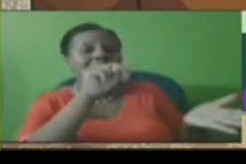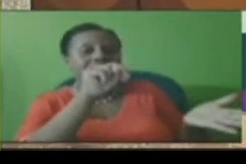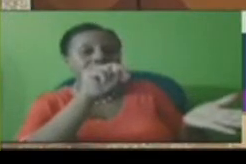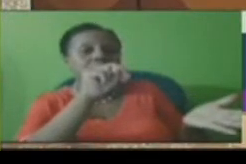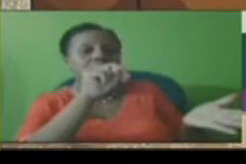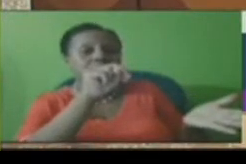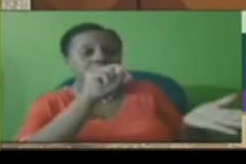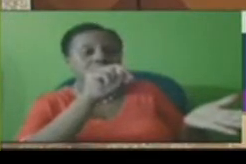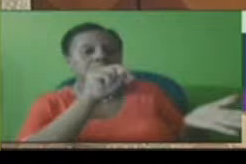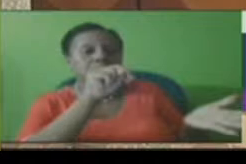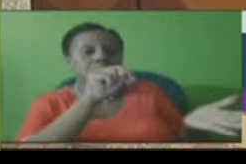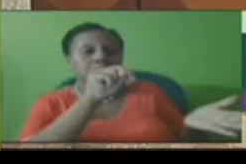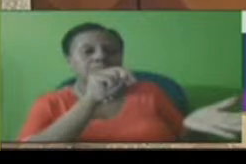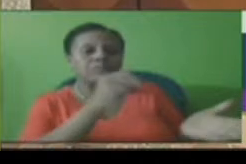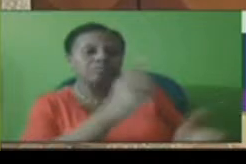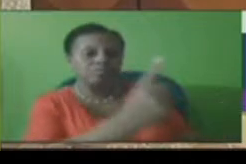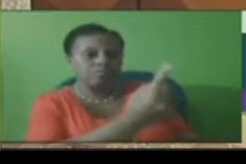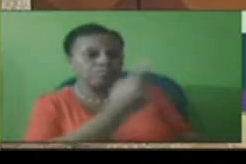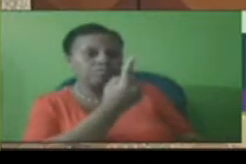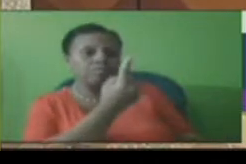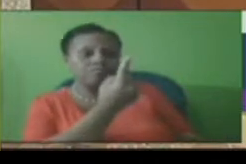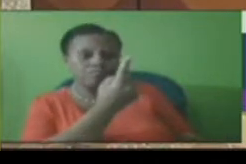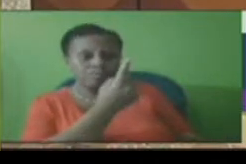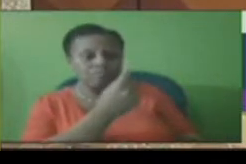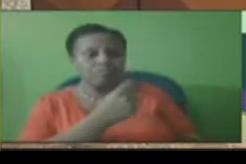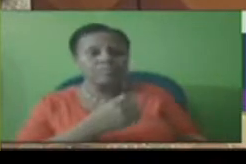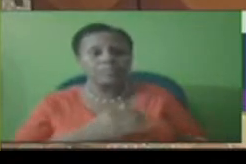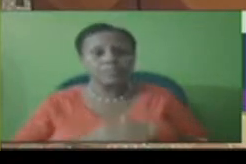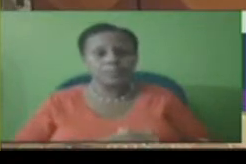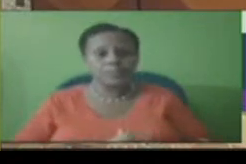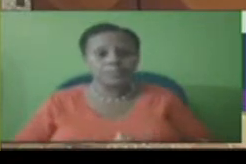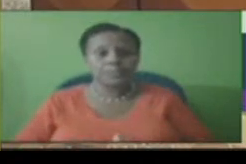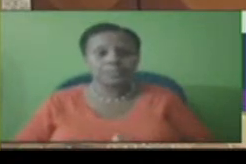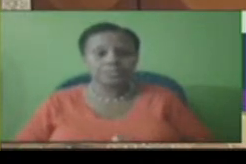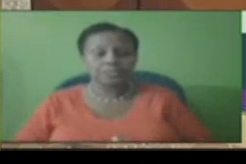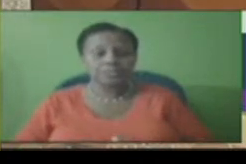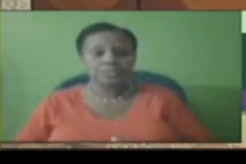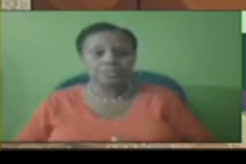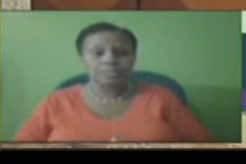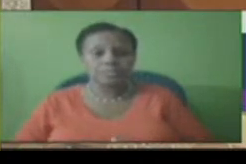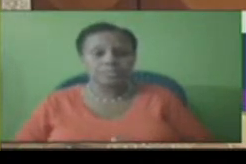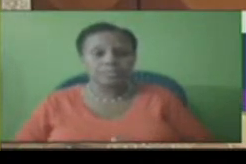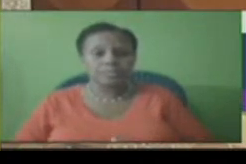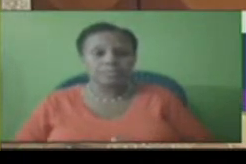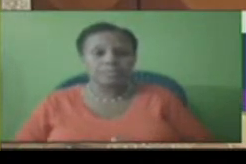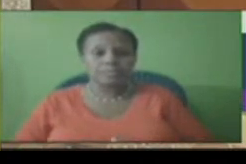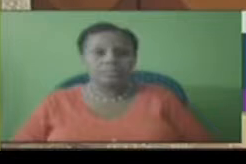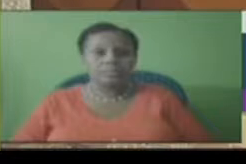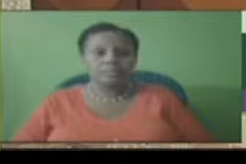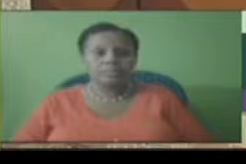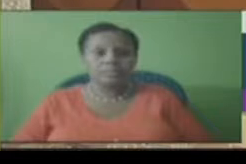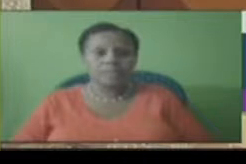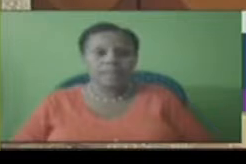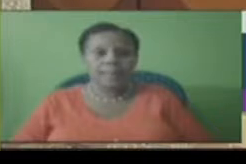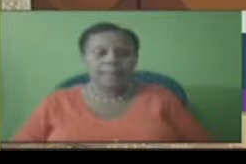he's not the dispenser of that drug. I could, but I wouldn't.